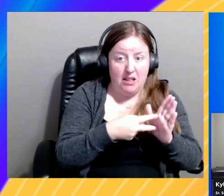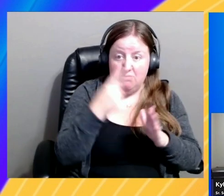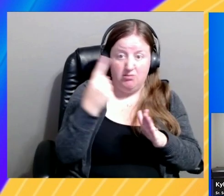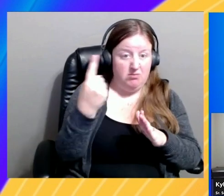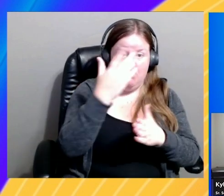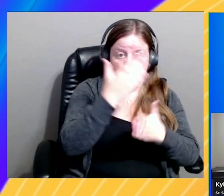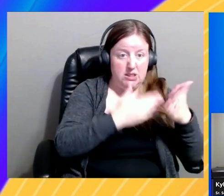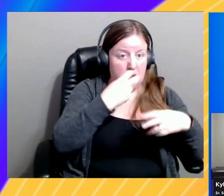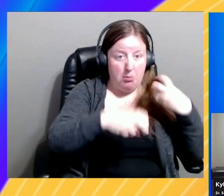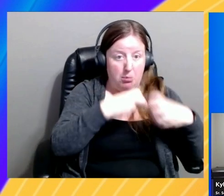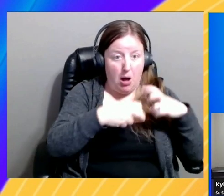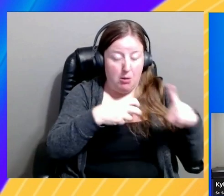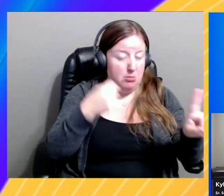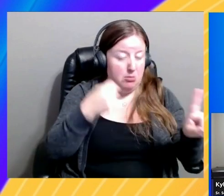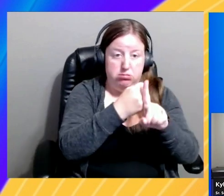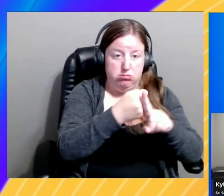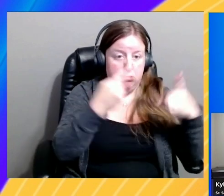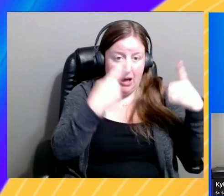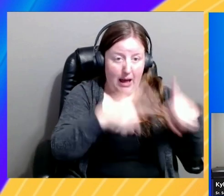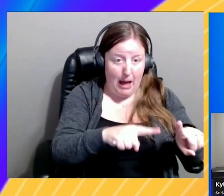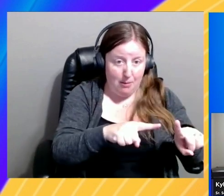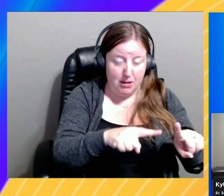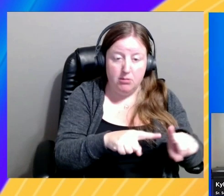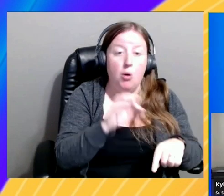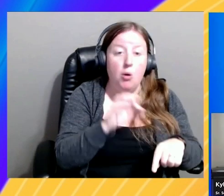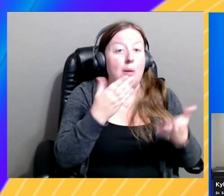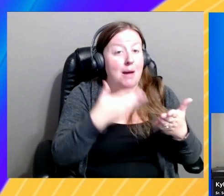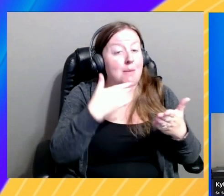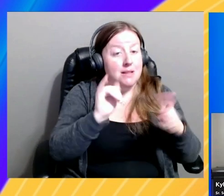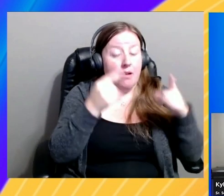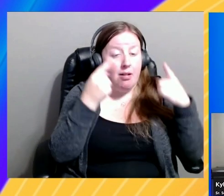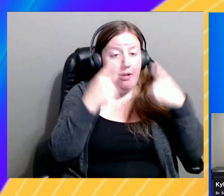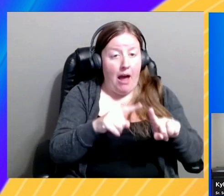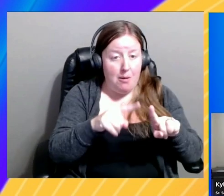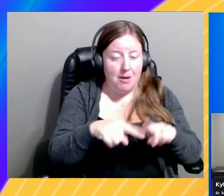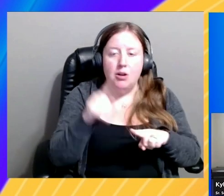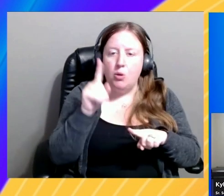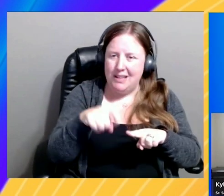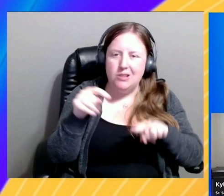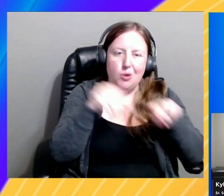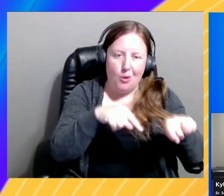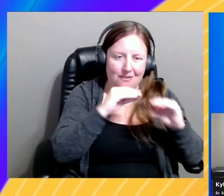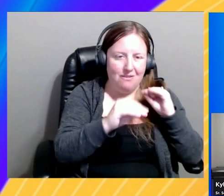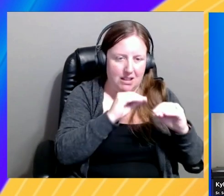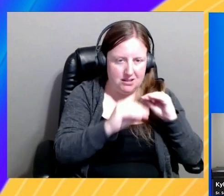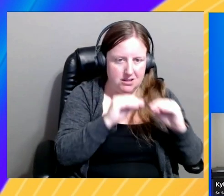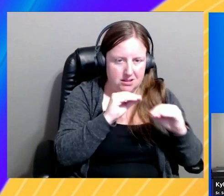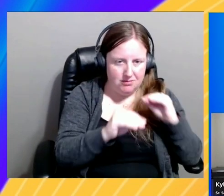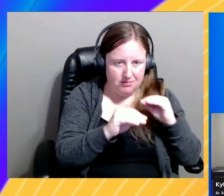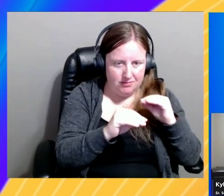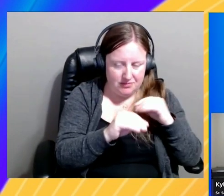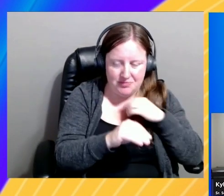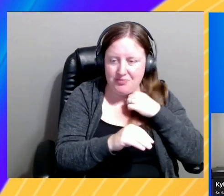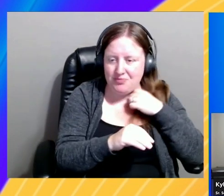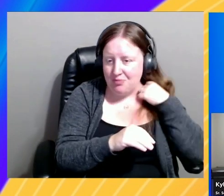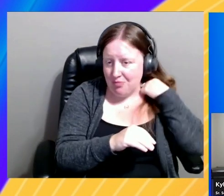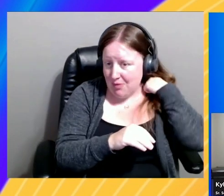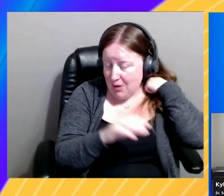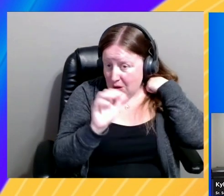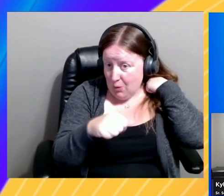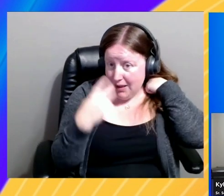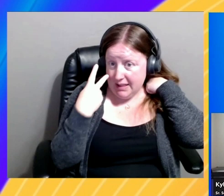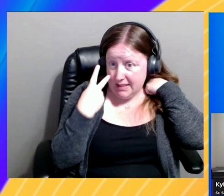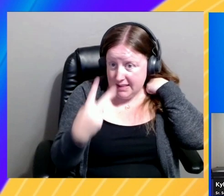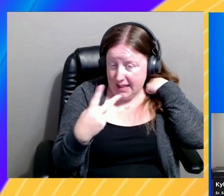happened or is maybe still happening, and we need to go and fix it, right? So we can see here that there's an